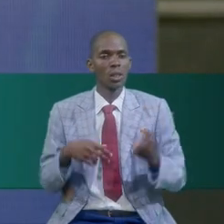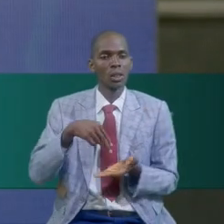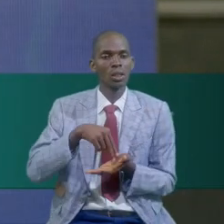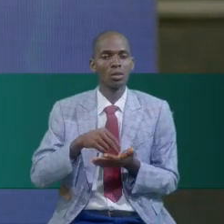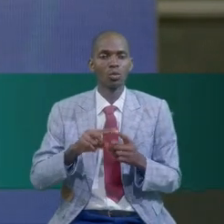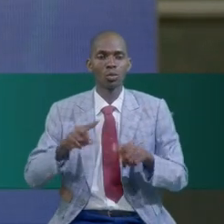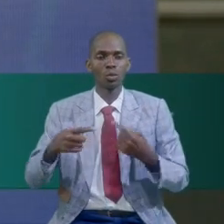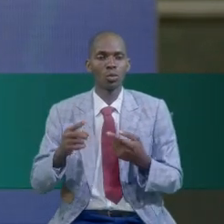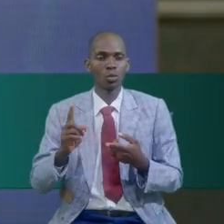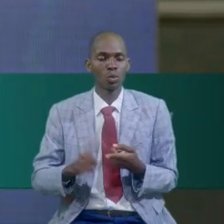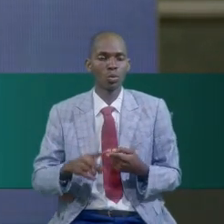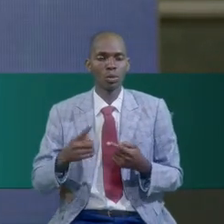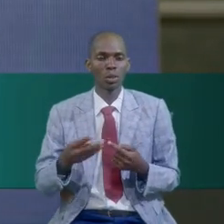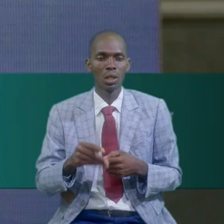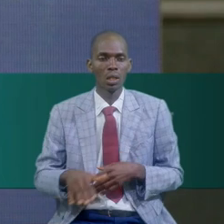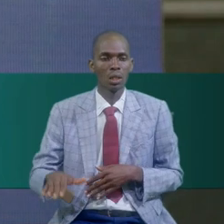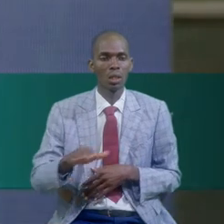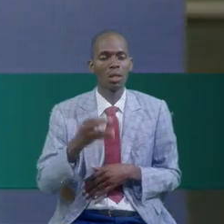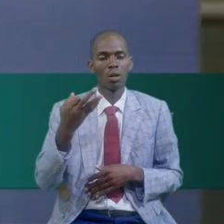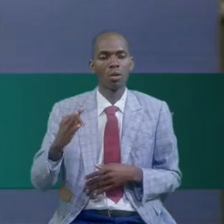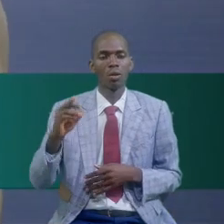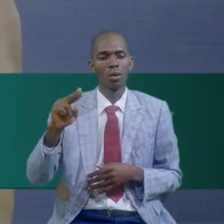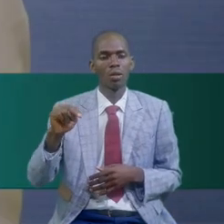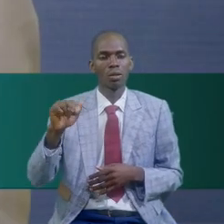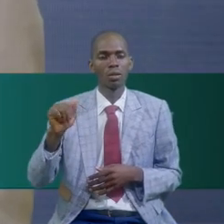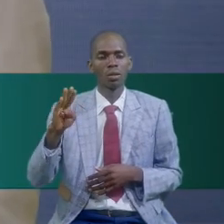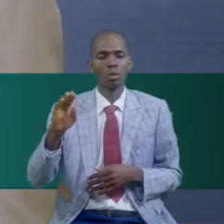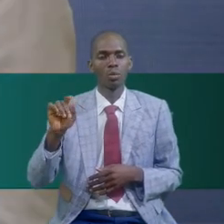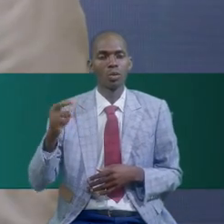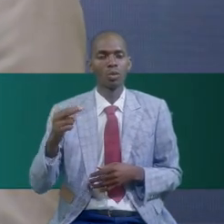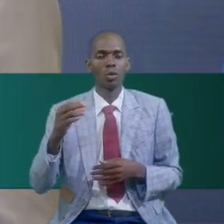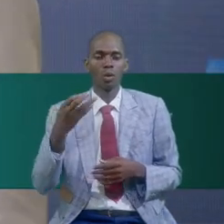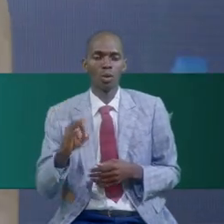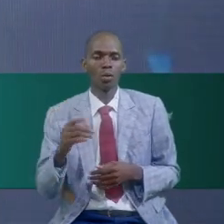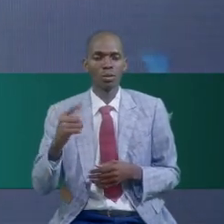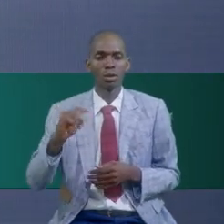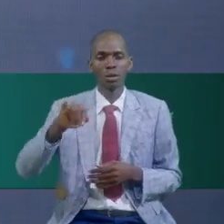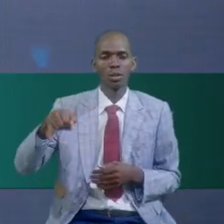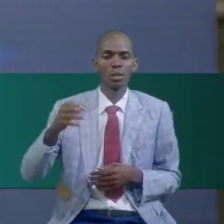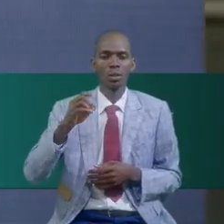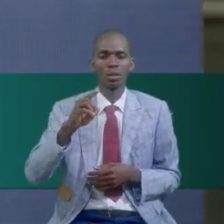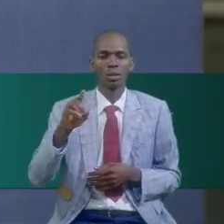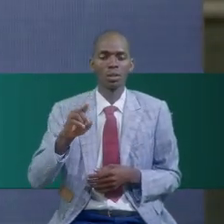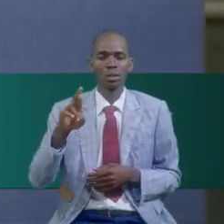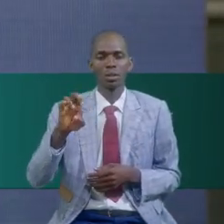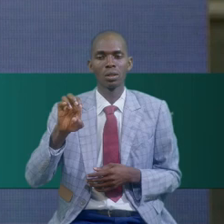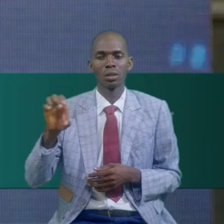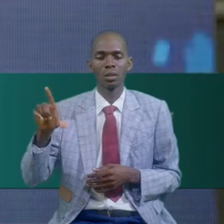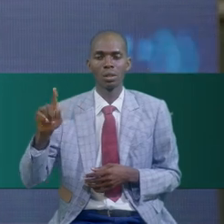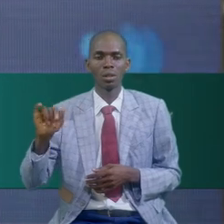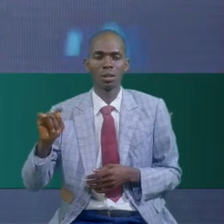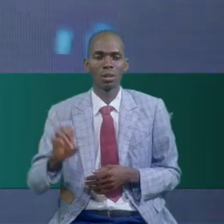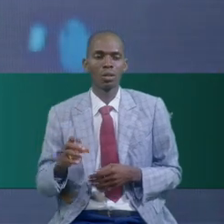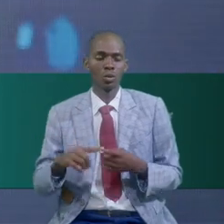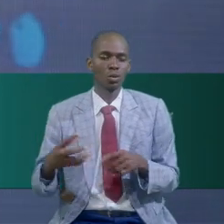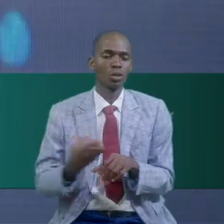the Jezreelite, to take possession of it. Look at verse 17. In verse 17, and the word of the